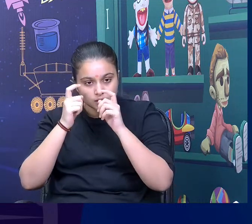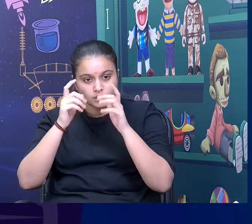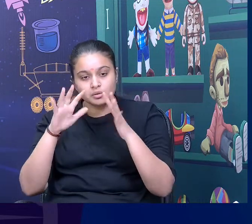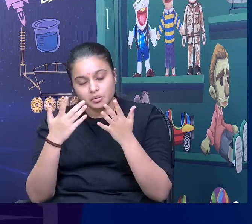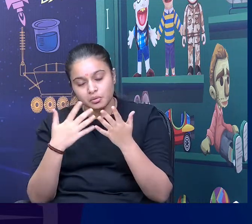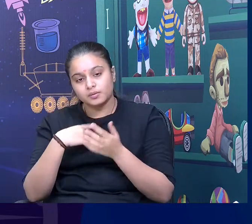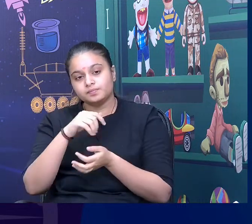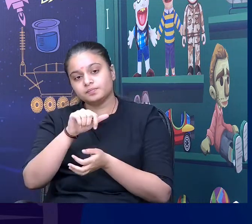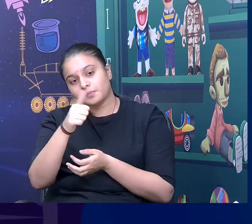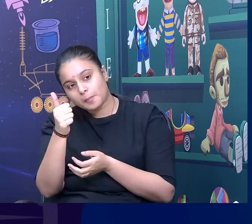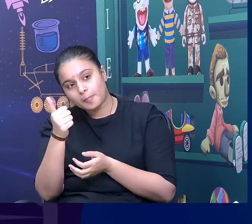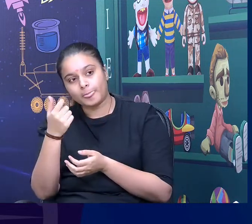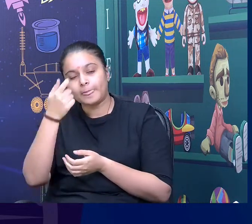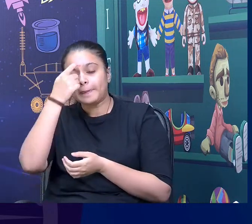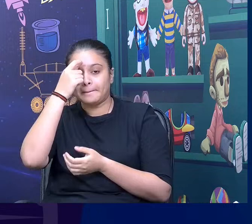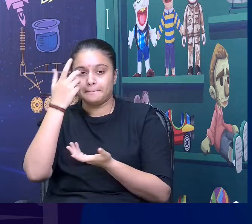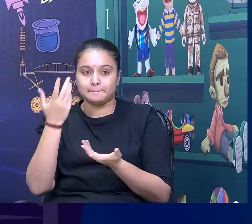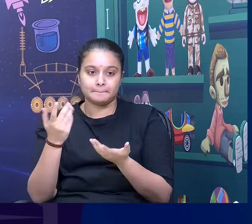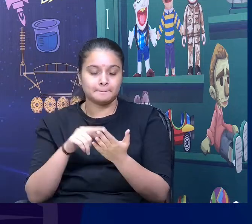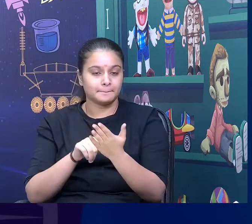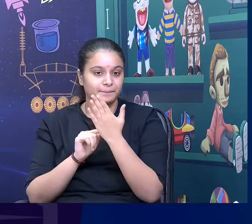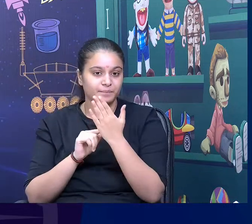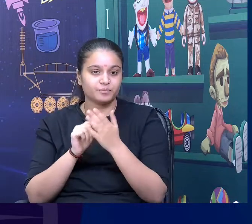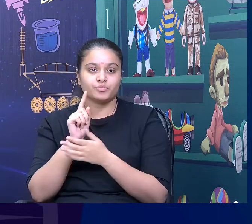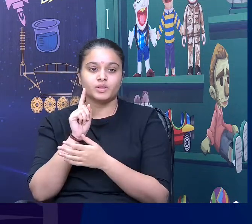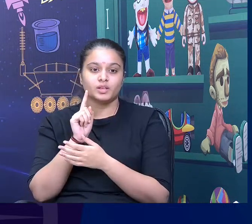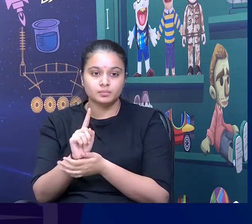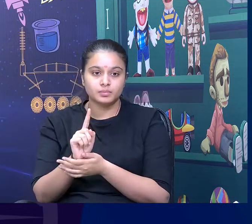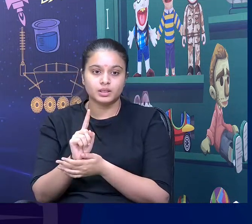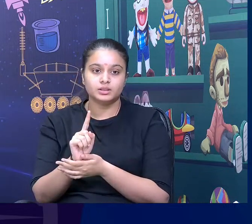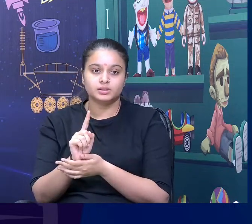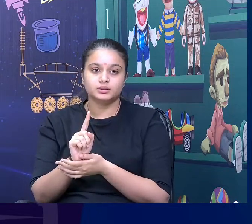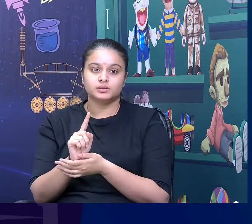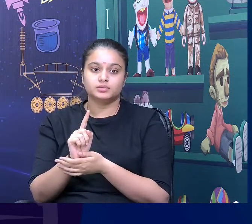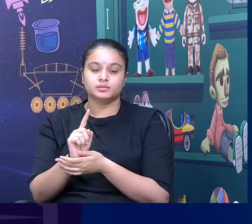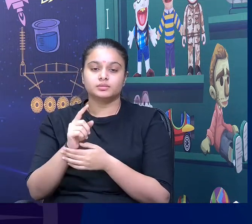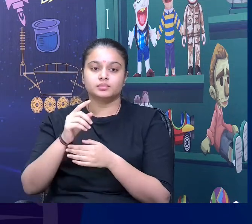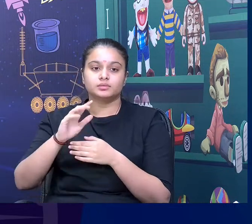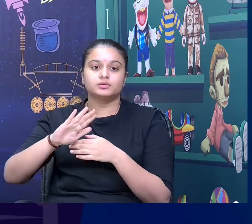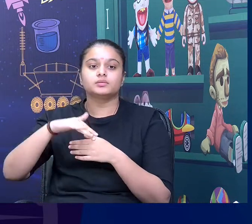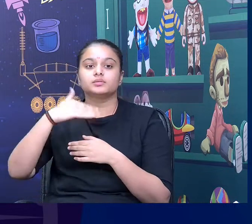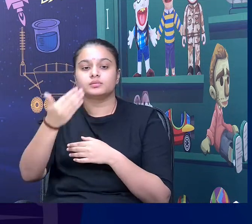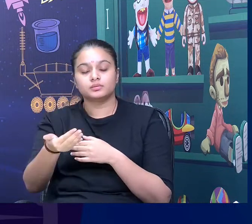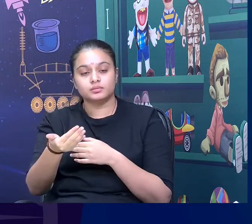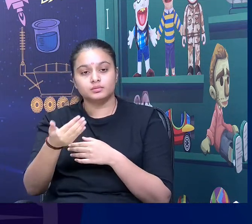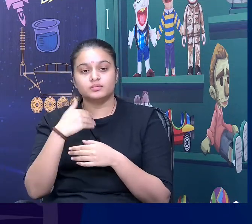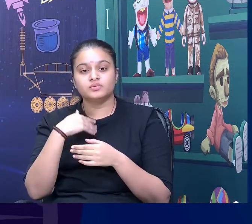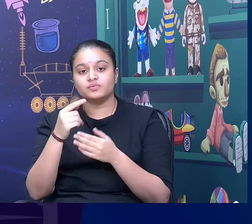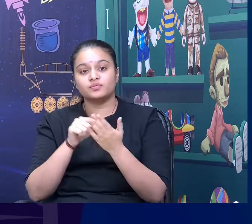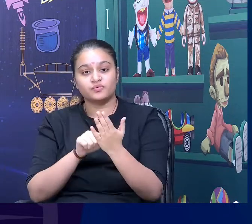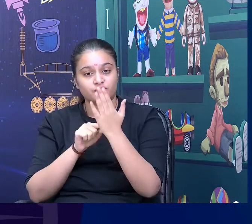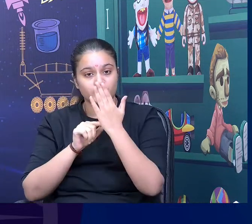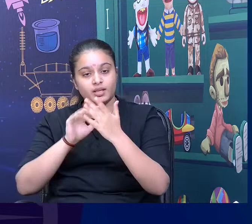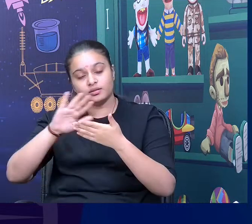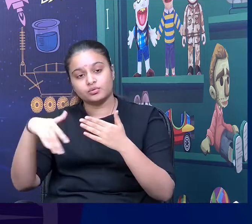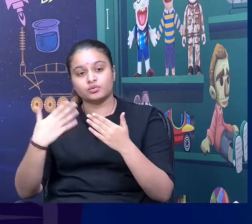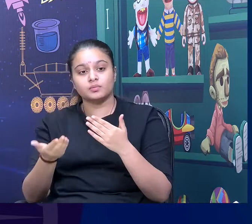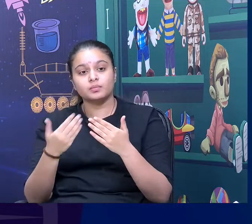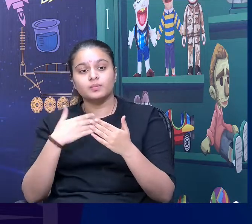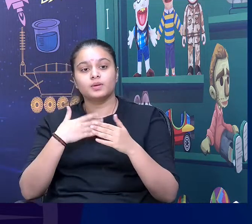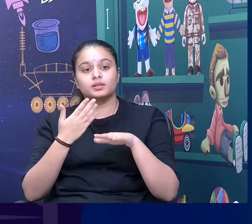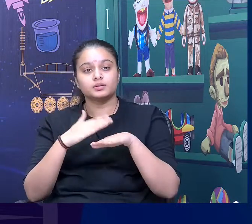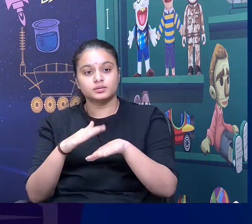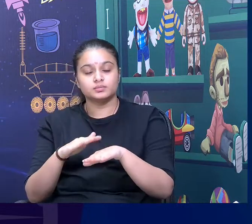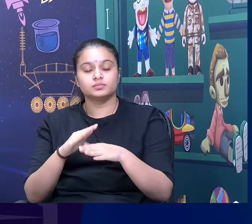of a problem, right? But to be able to bounce back from it is resilience. You know, I accept it and I